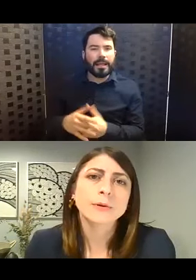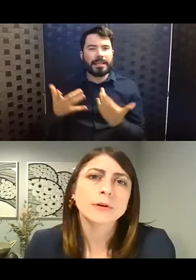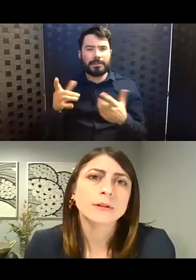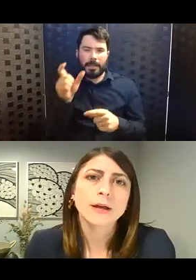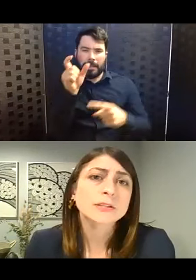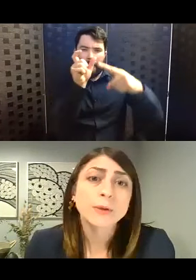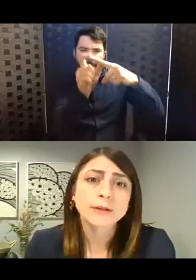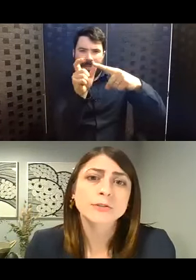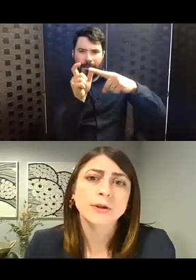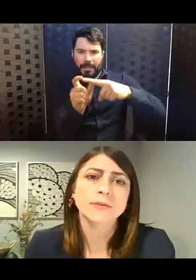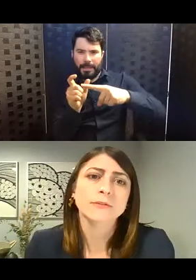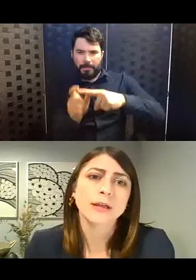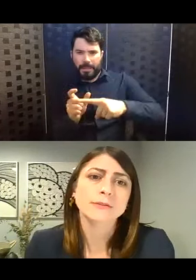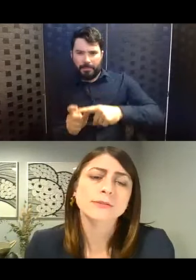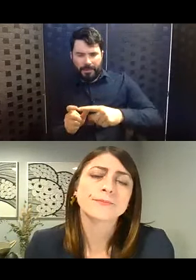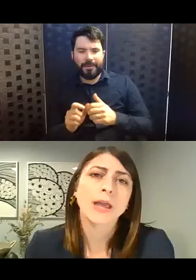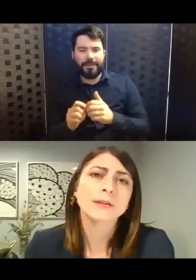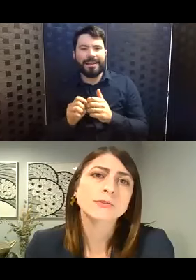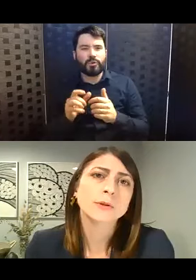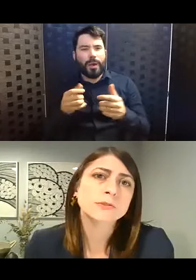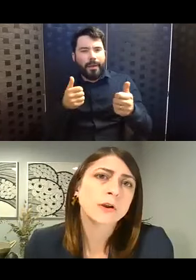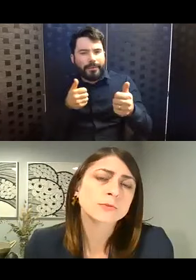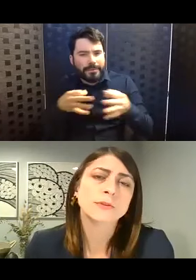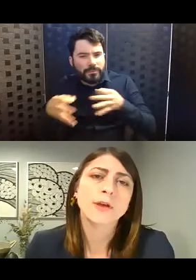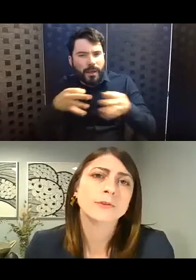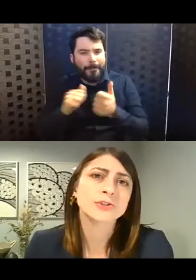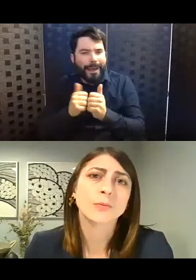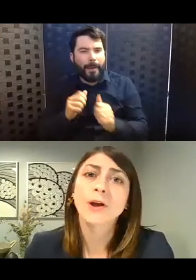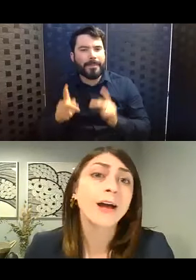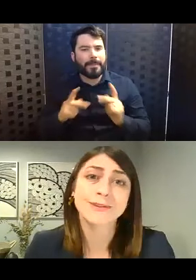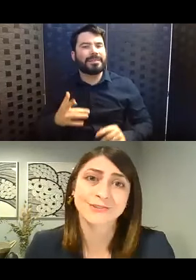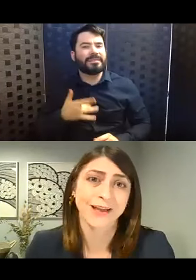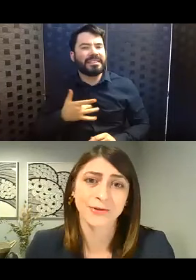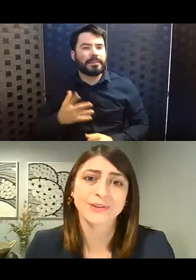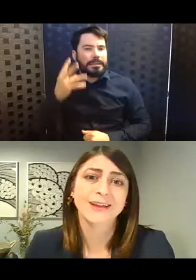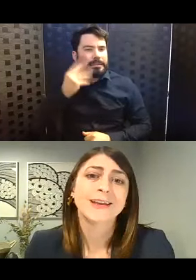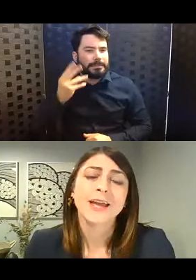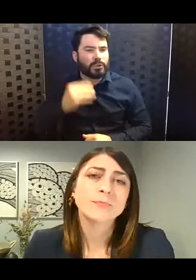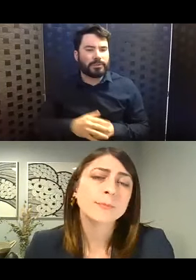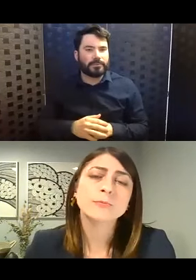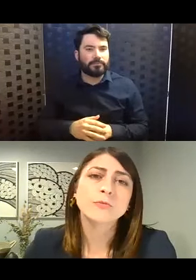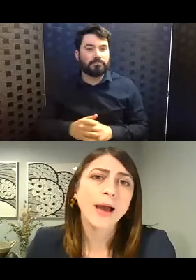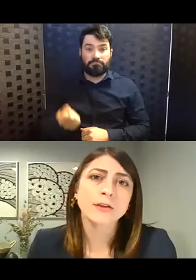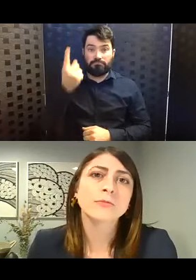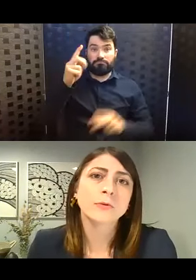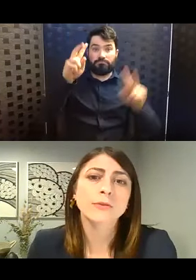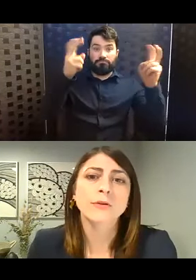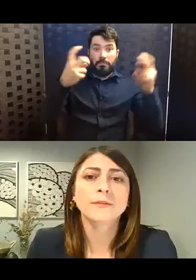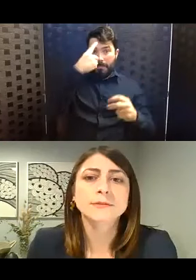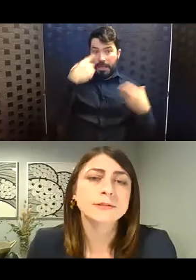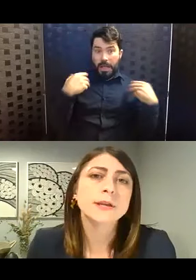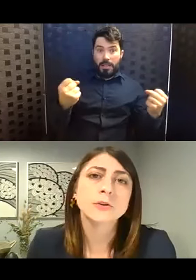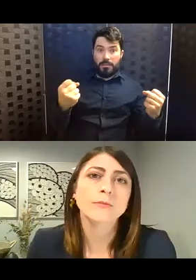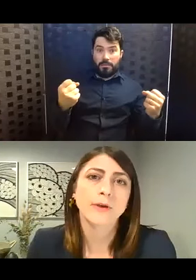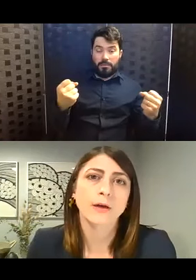many people experience stressful events. And so it starts with the foundation that we all have mental health, and people move back and forth on